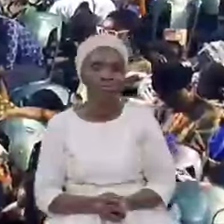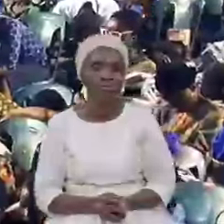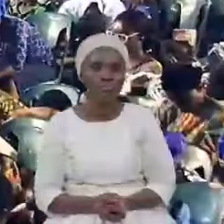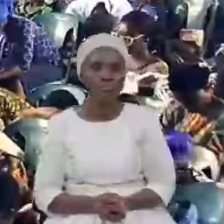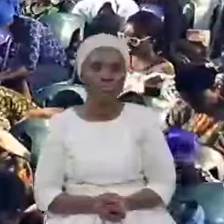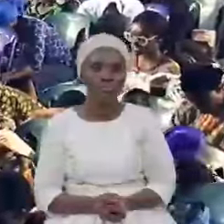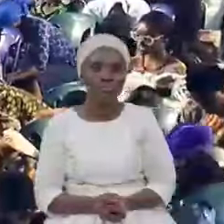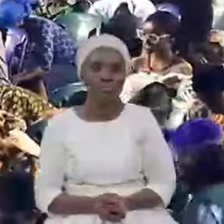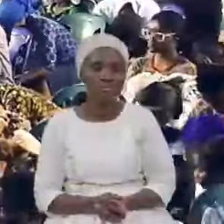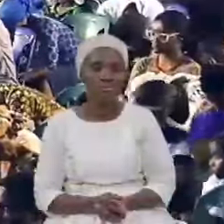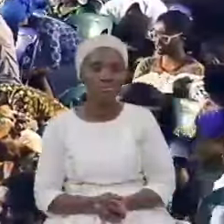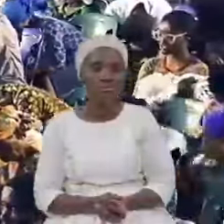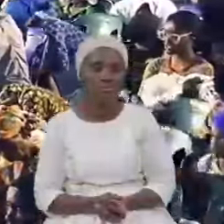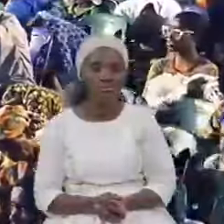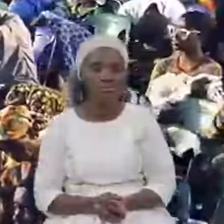number again,